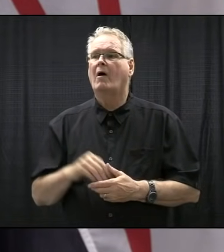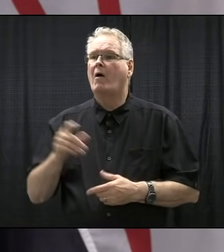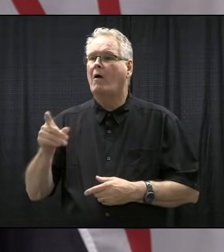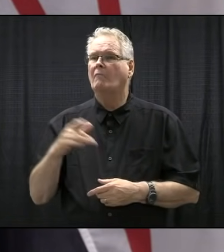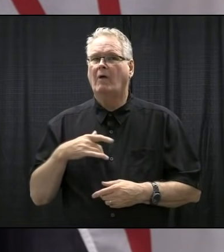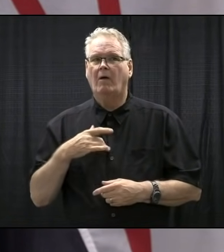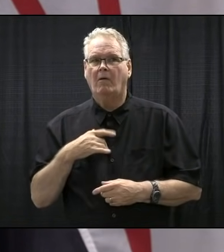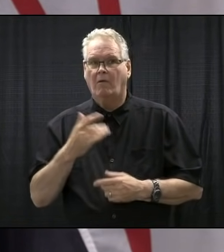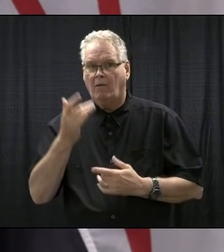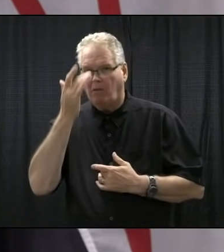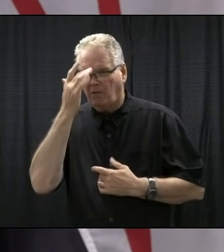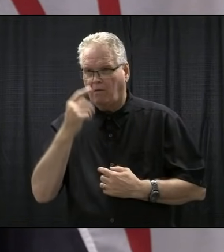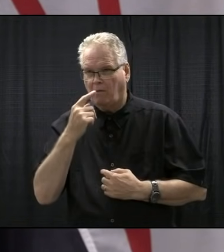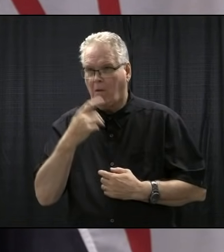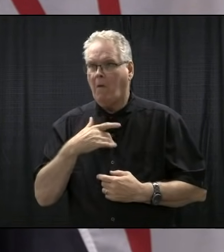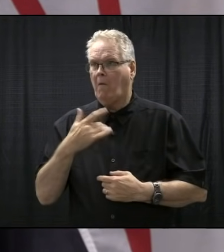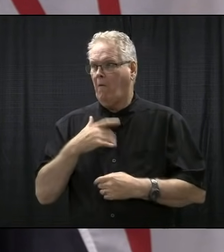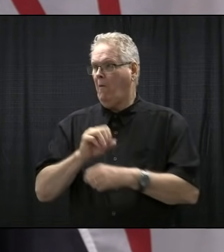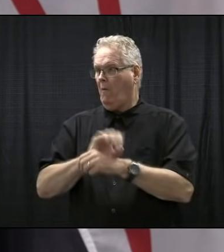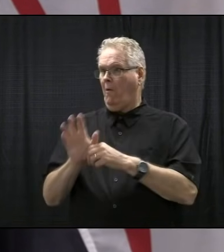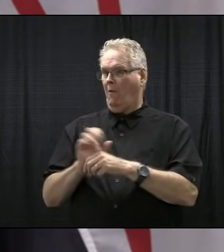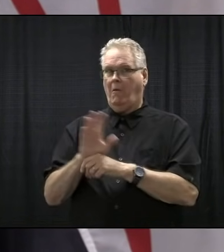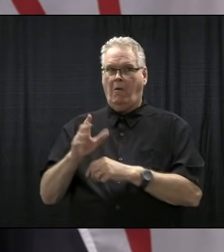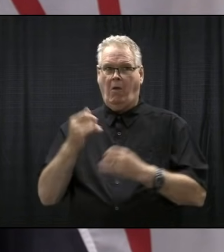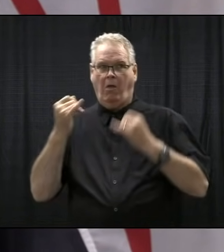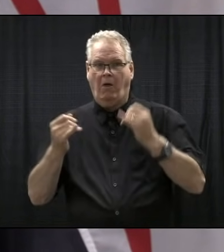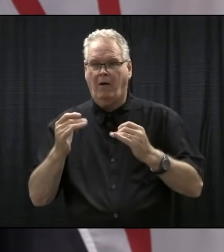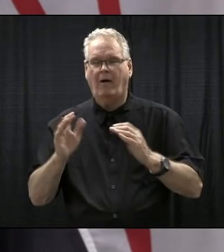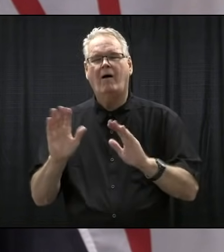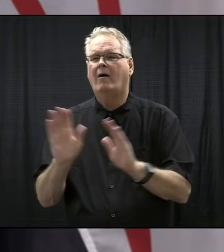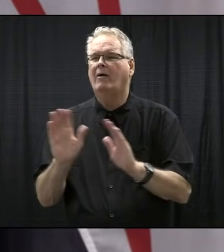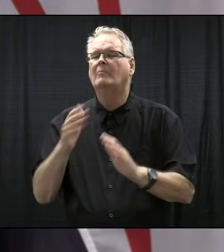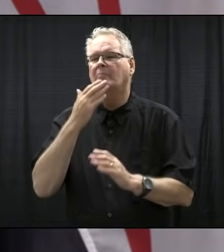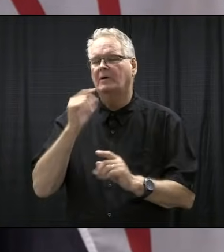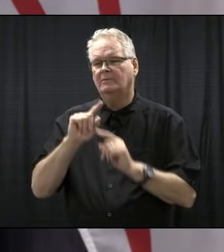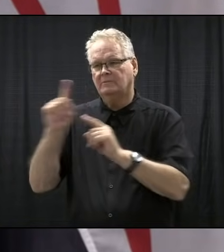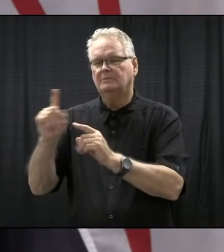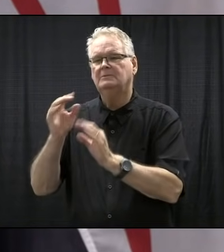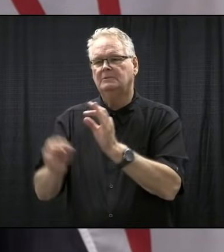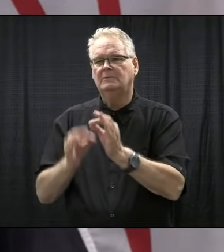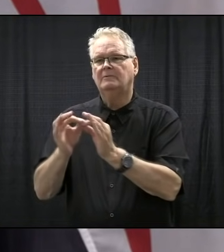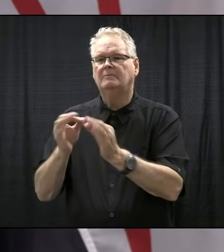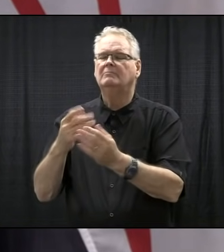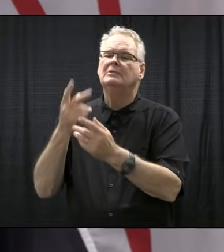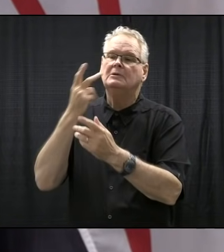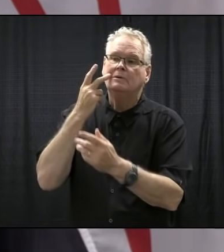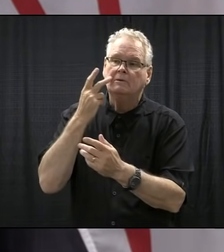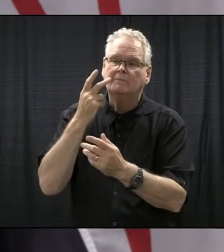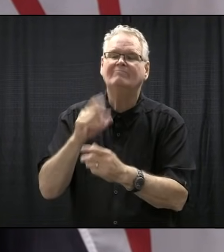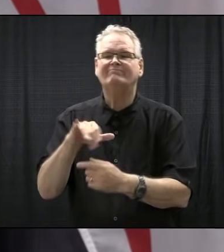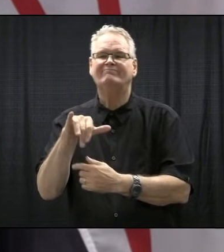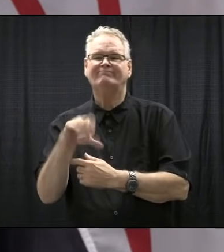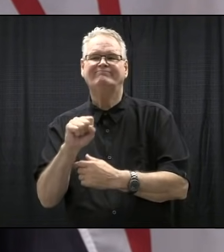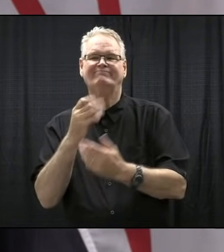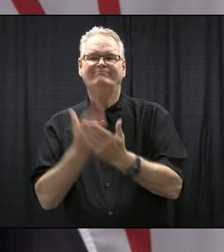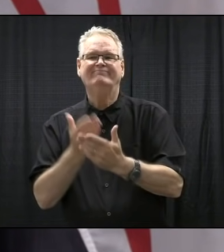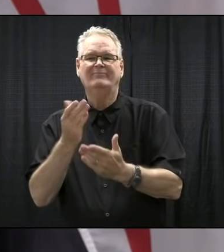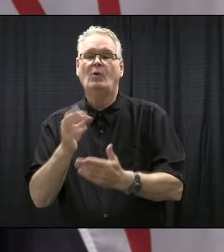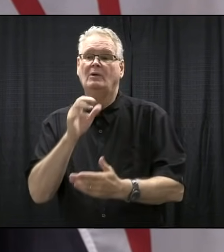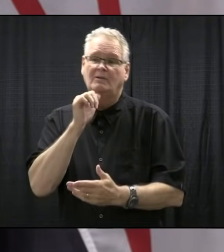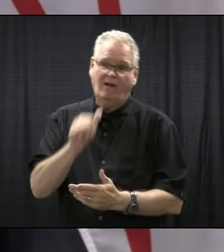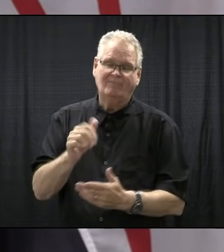As a recap, for those who may have just joined, we have 6 new confirmed cases since last media advisory, and the total number of cases in the province is